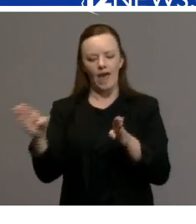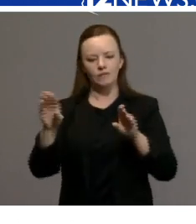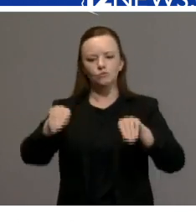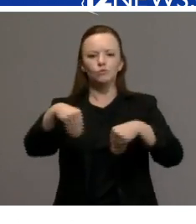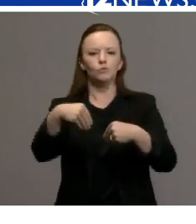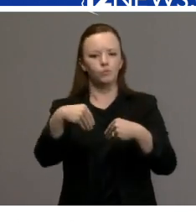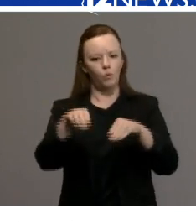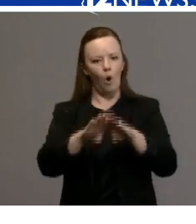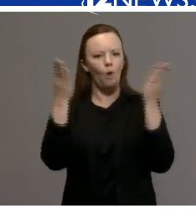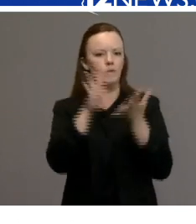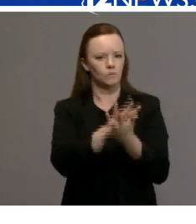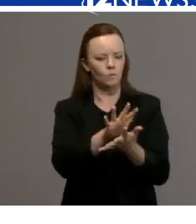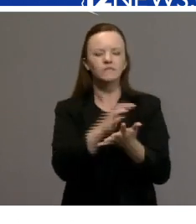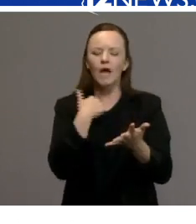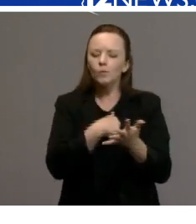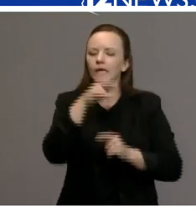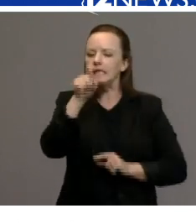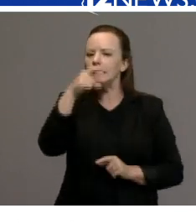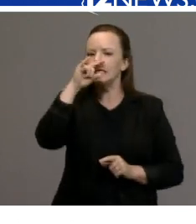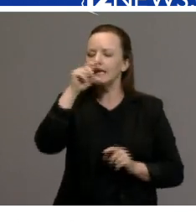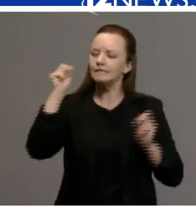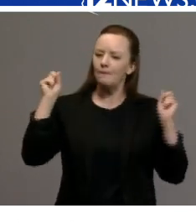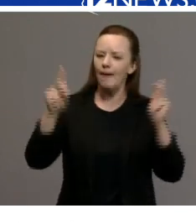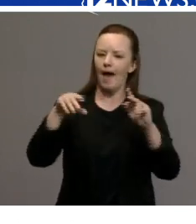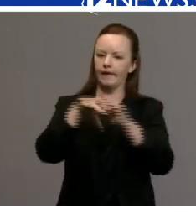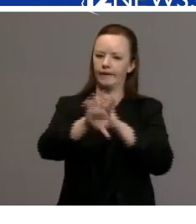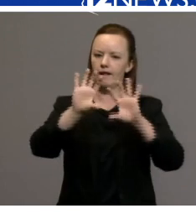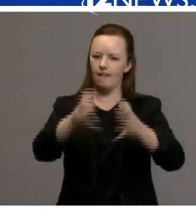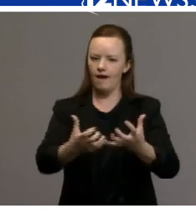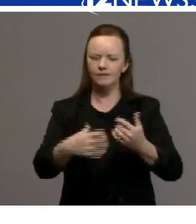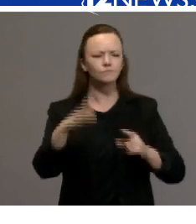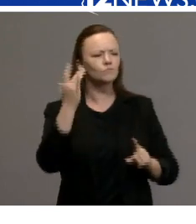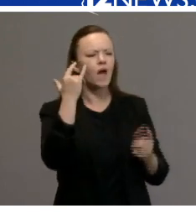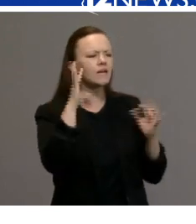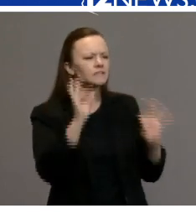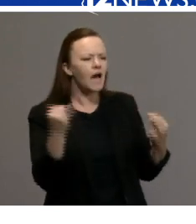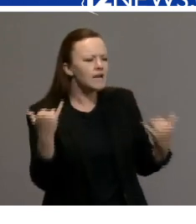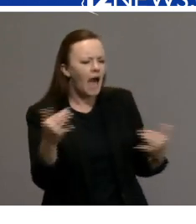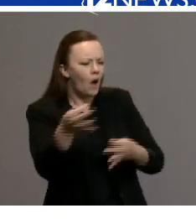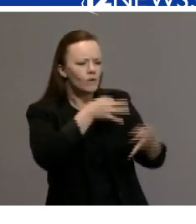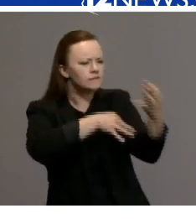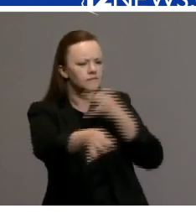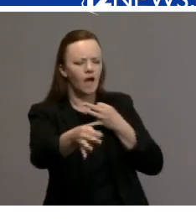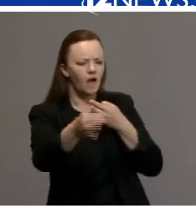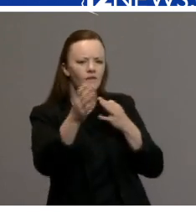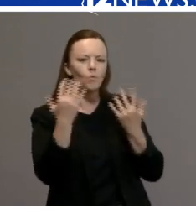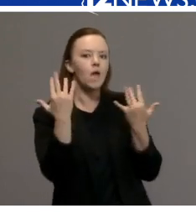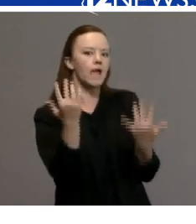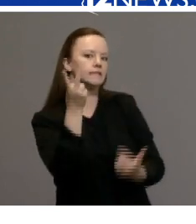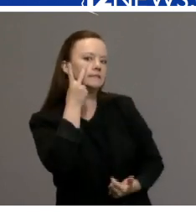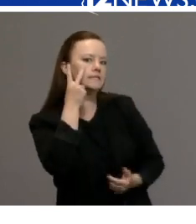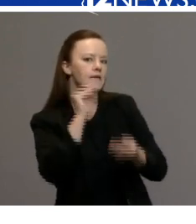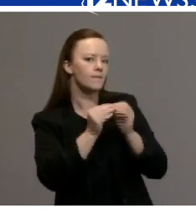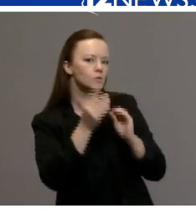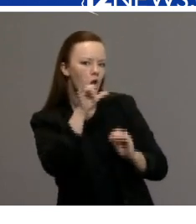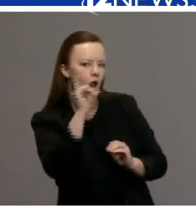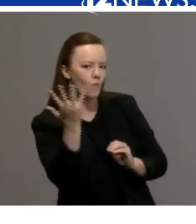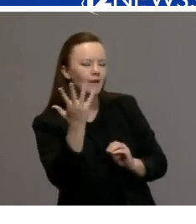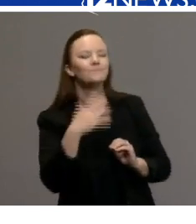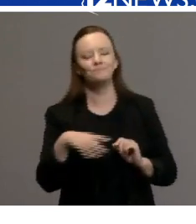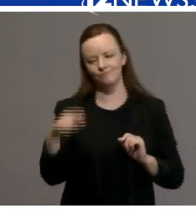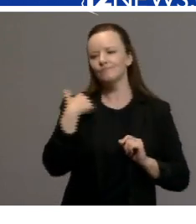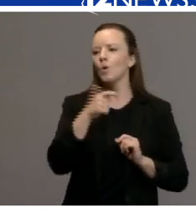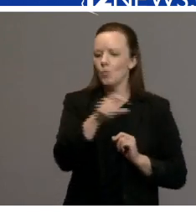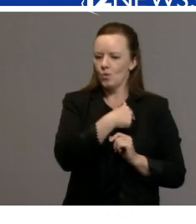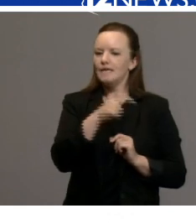this now instead of waiting to see those numbers, a little Because we bit? have to plan ahead, because we need parents and teachers and superintendents to